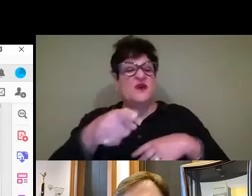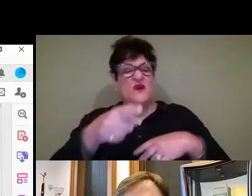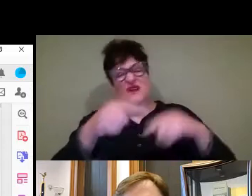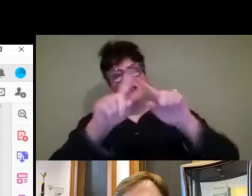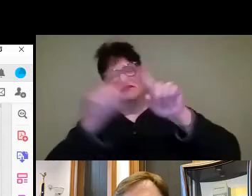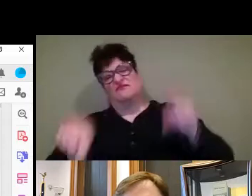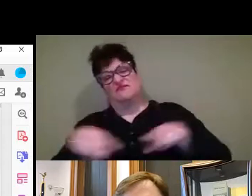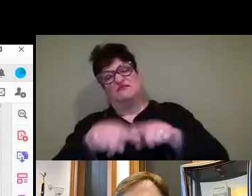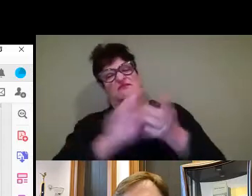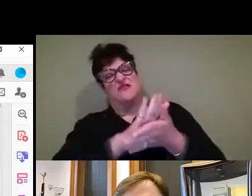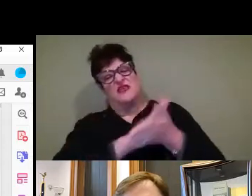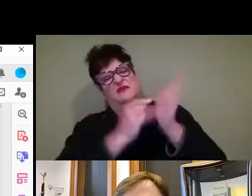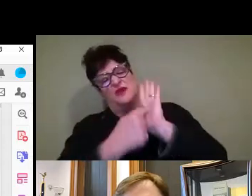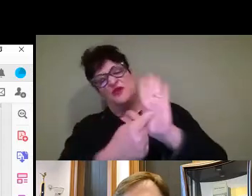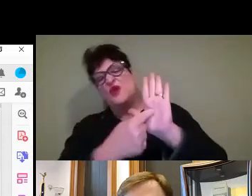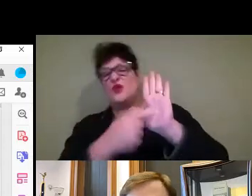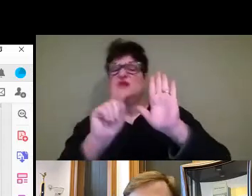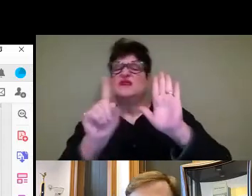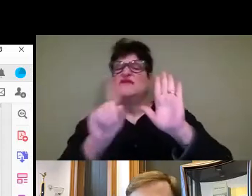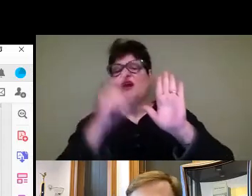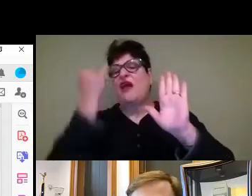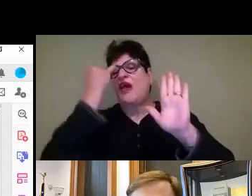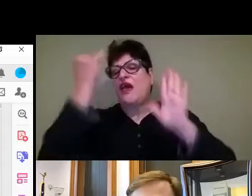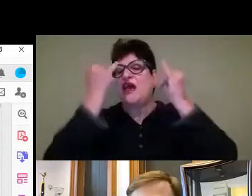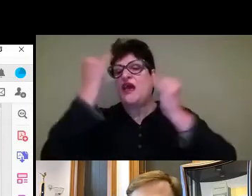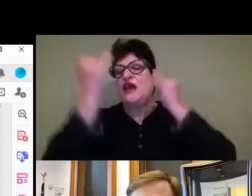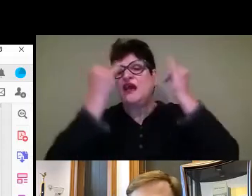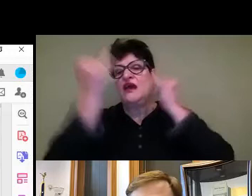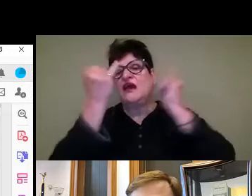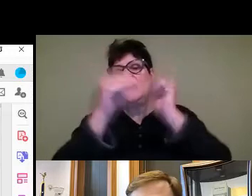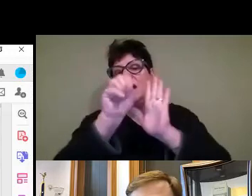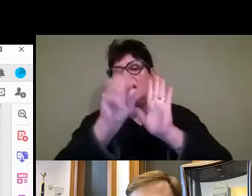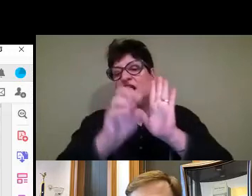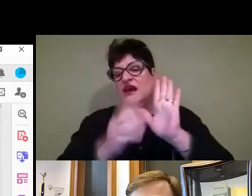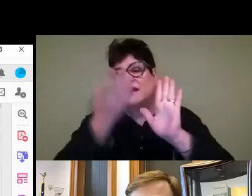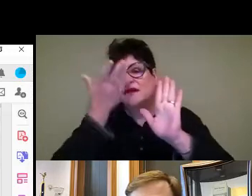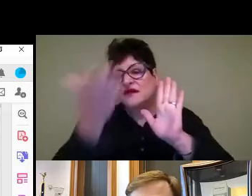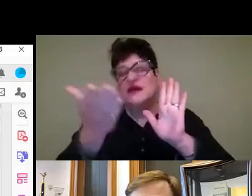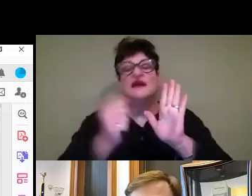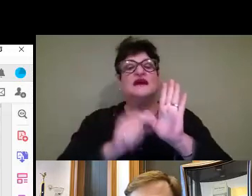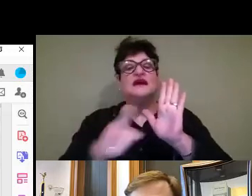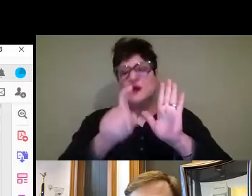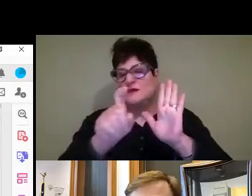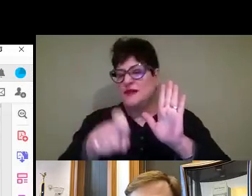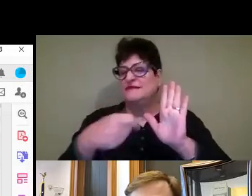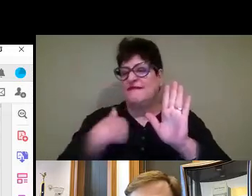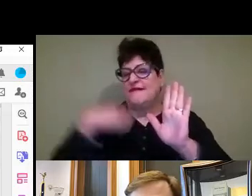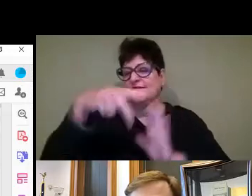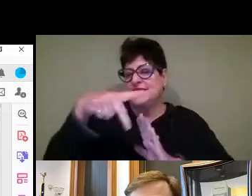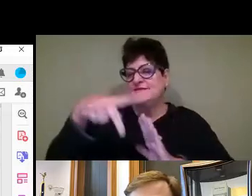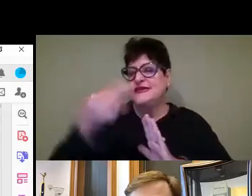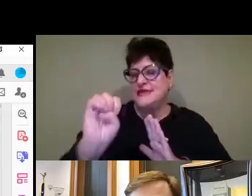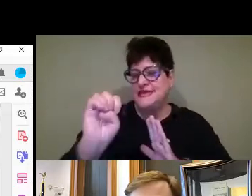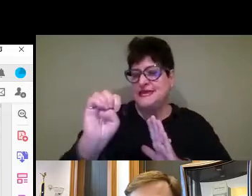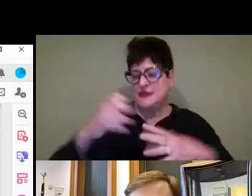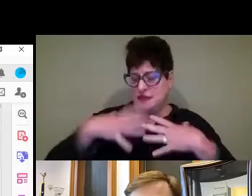the recommendations that we just provided, we ask that you continue to wear personal protection measures. Those are so critical